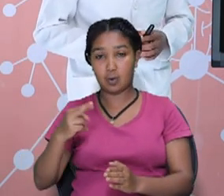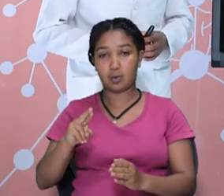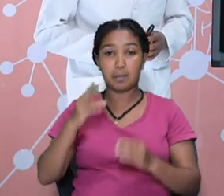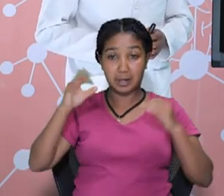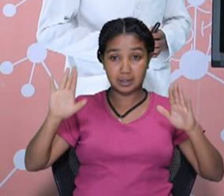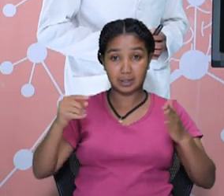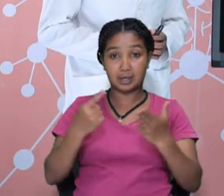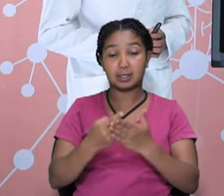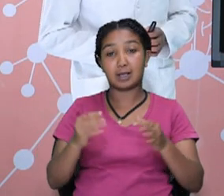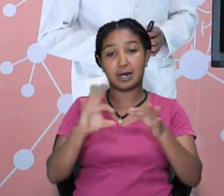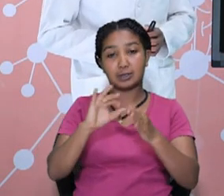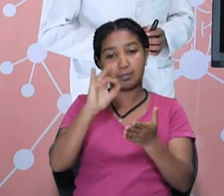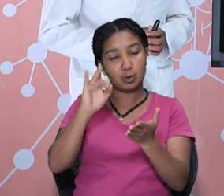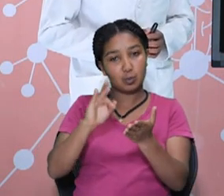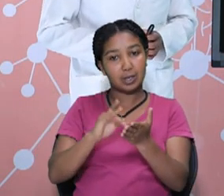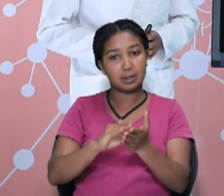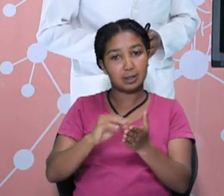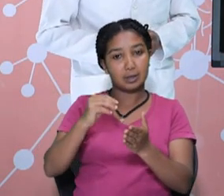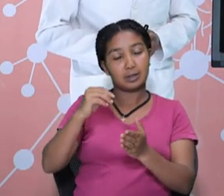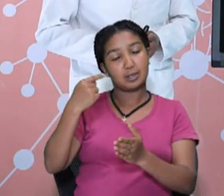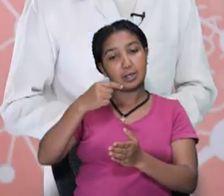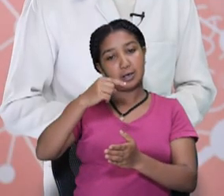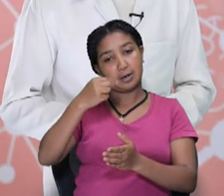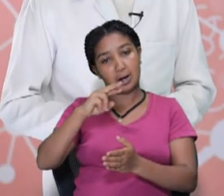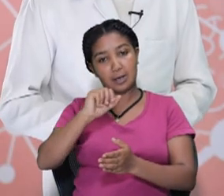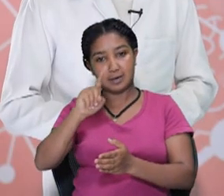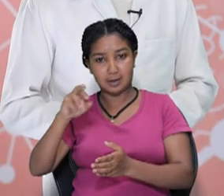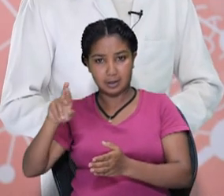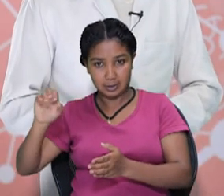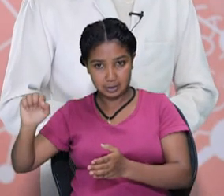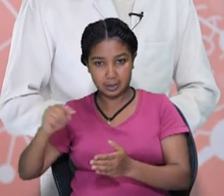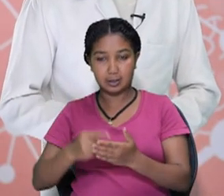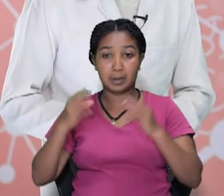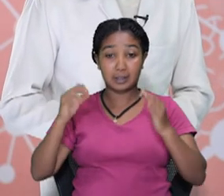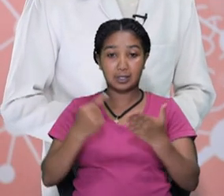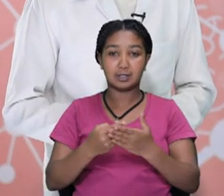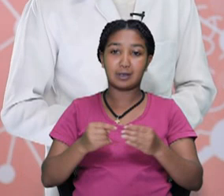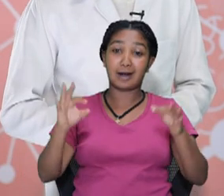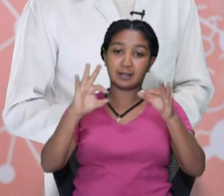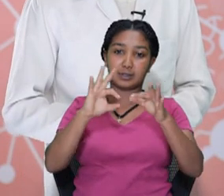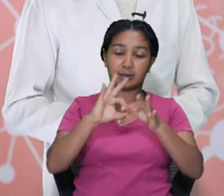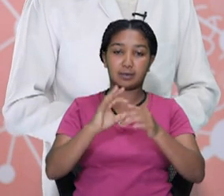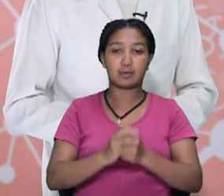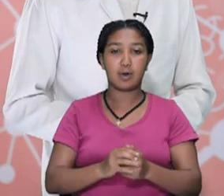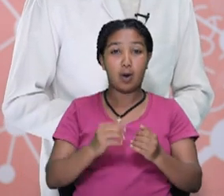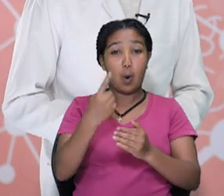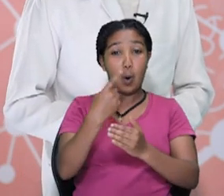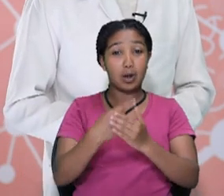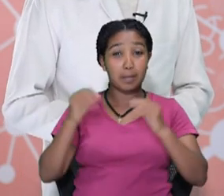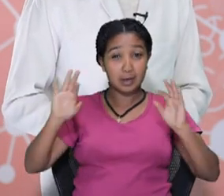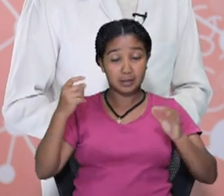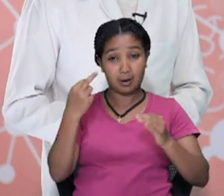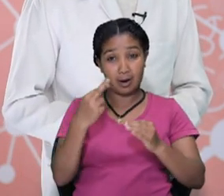the relationship between grazers and birds. In this relationship, only